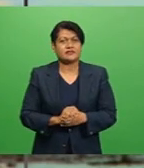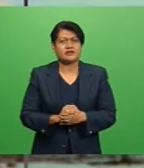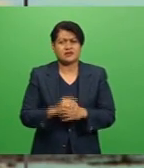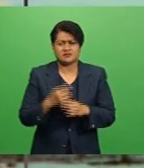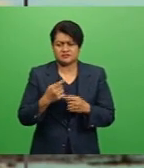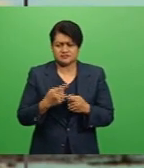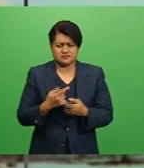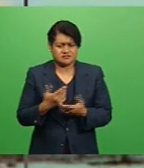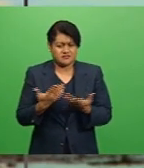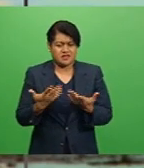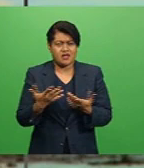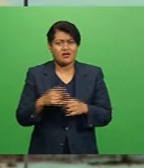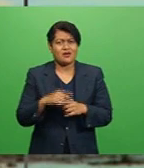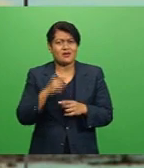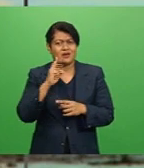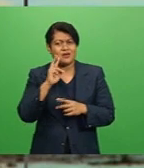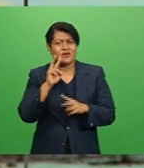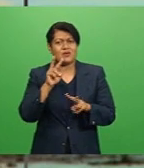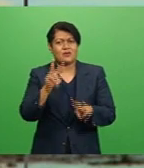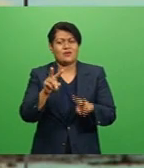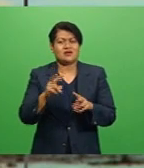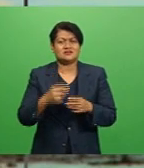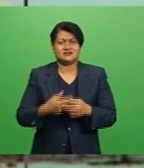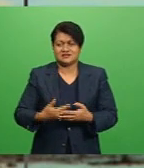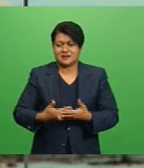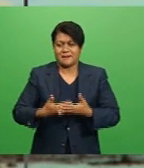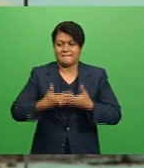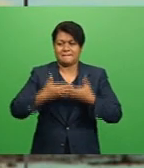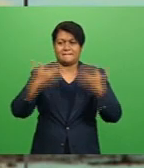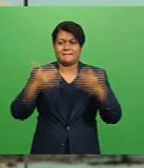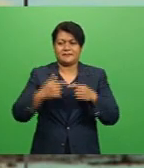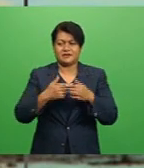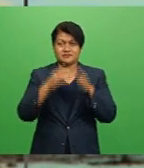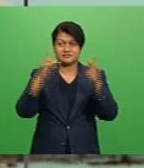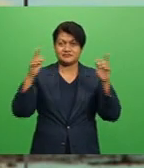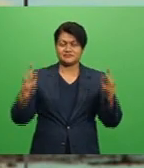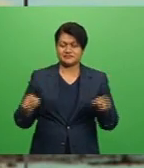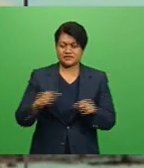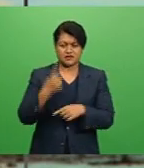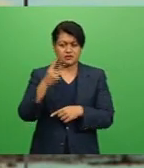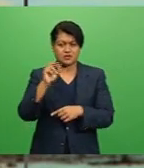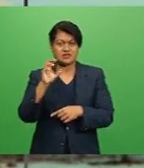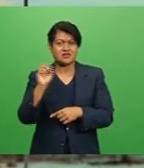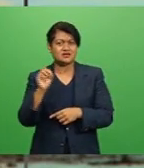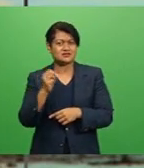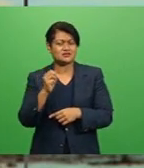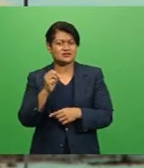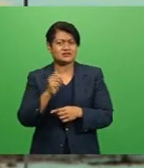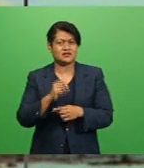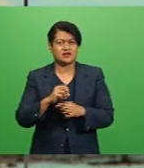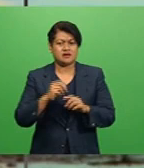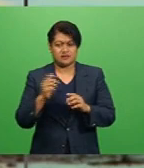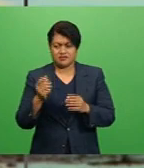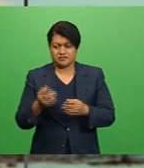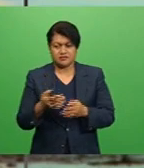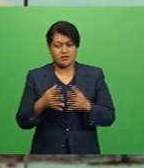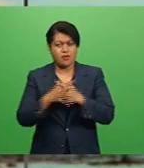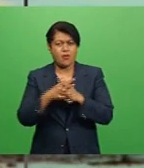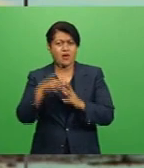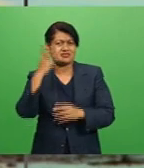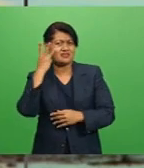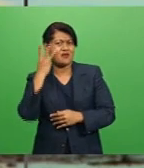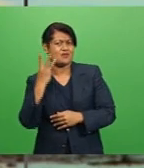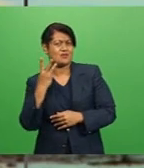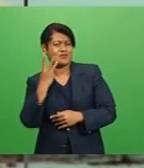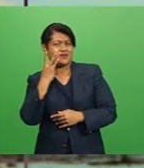a release on the big screen. Amongst the first big hits of 2020, Wonder Woman 1984 has pulled in about